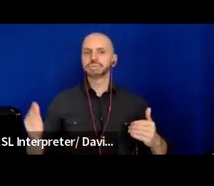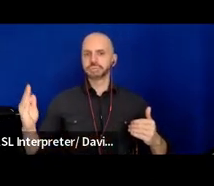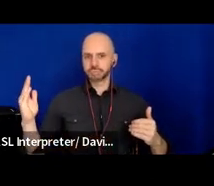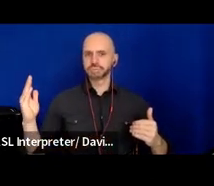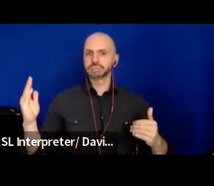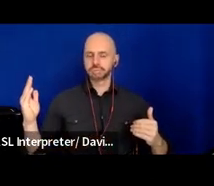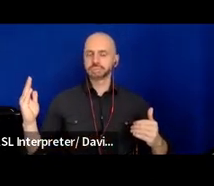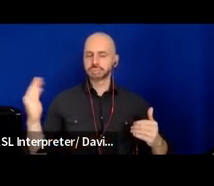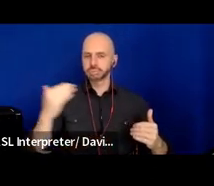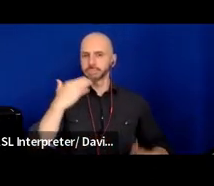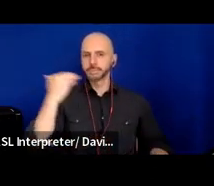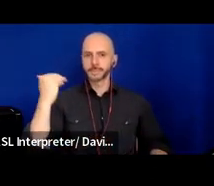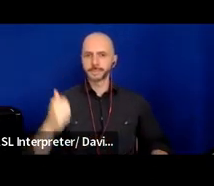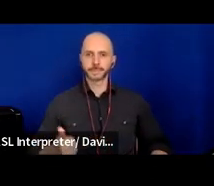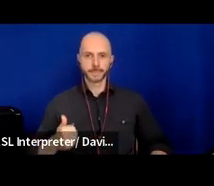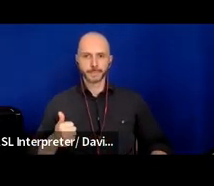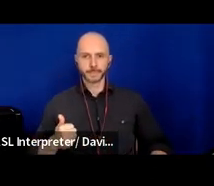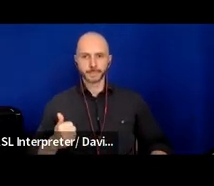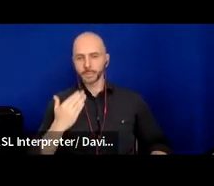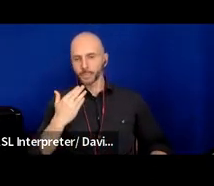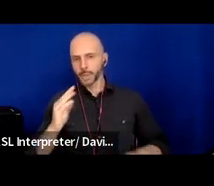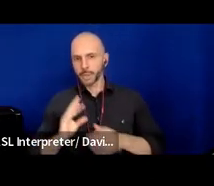the production.